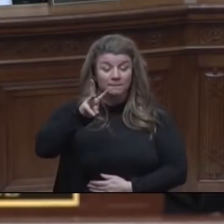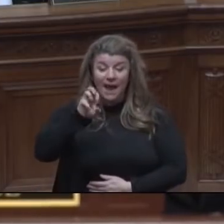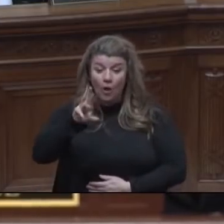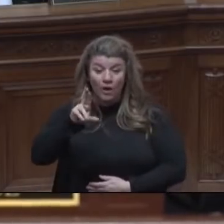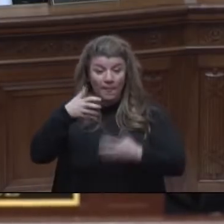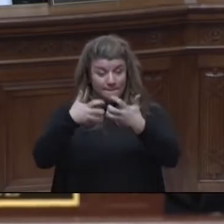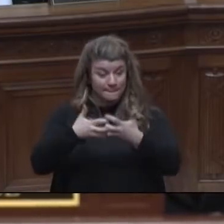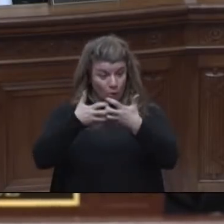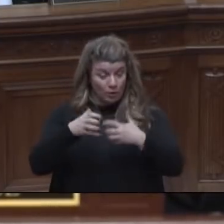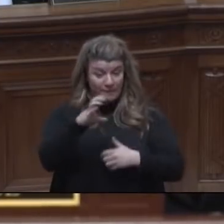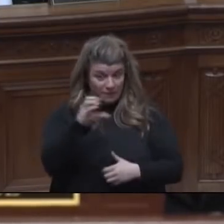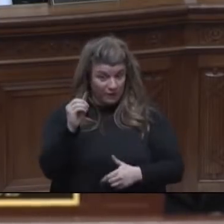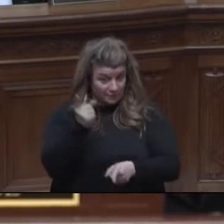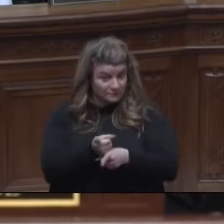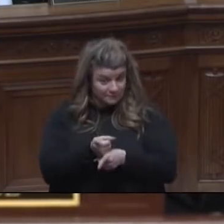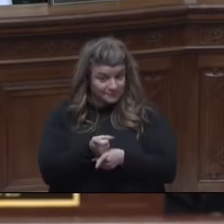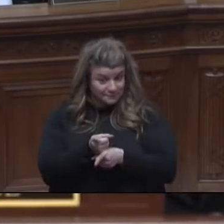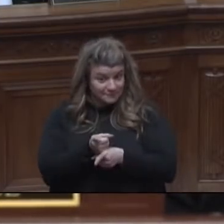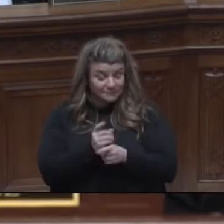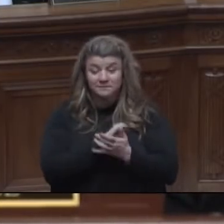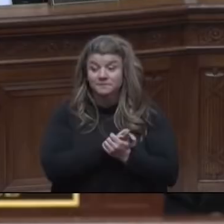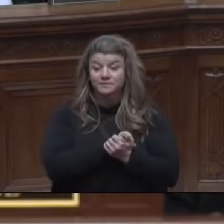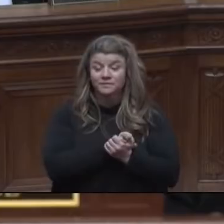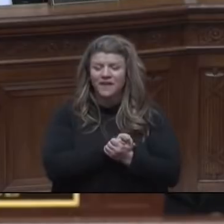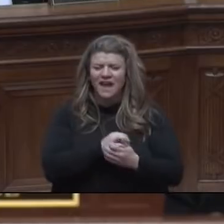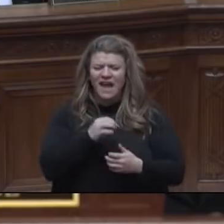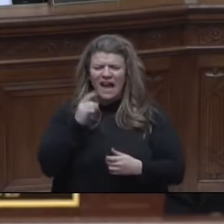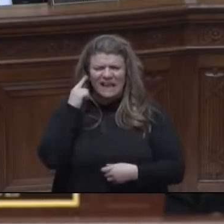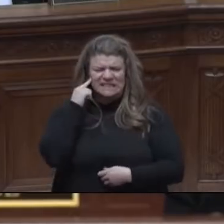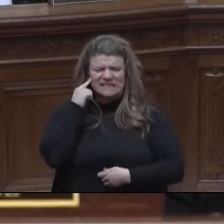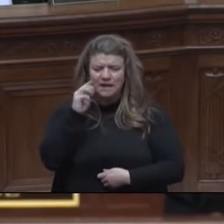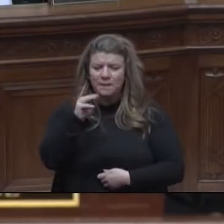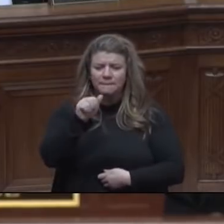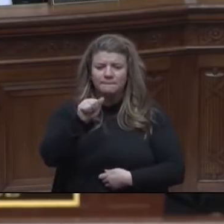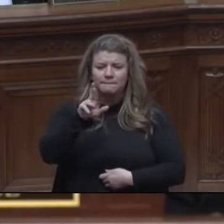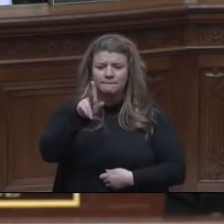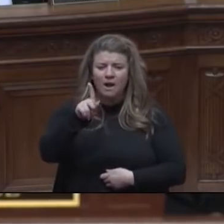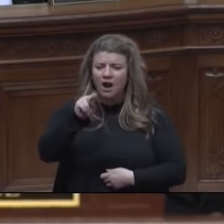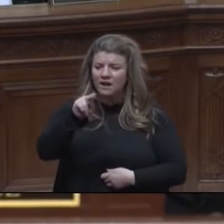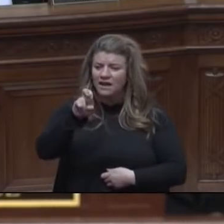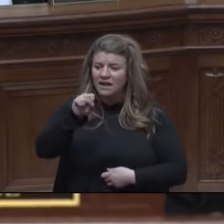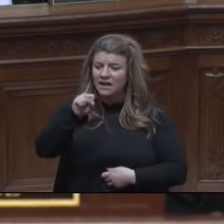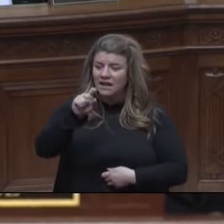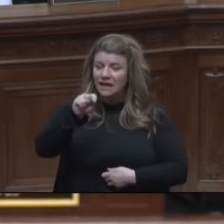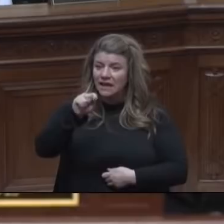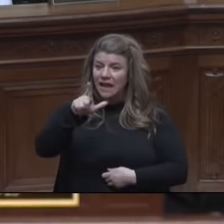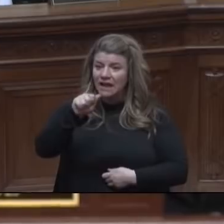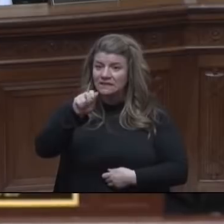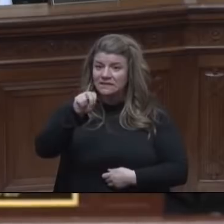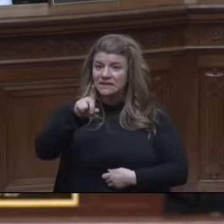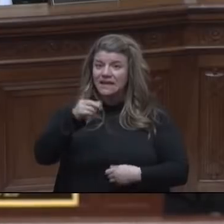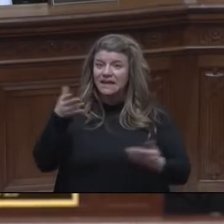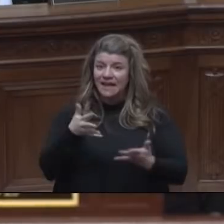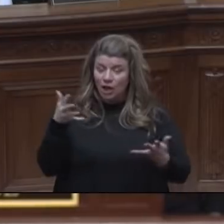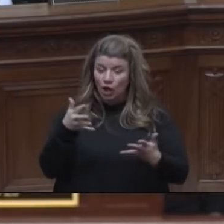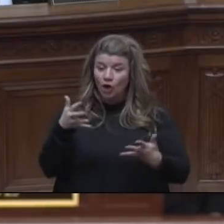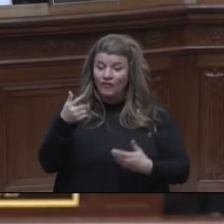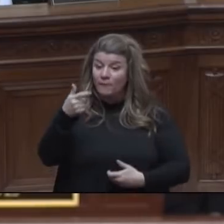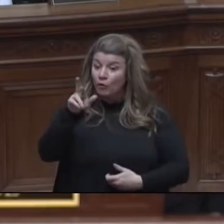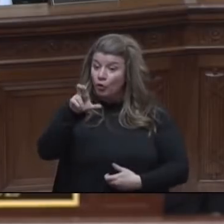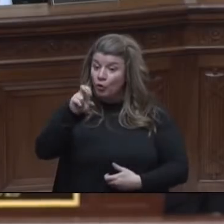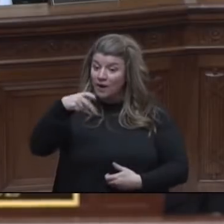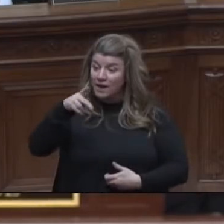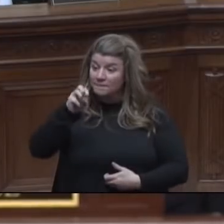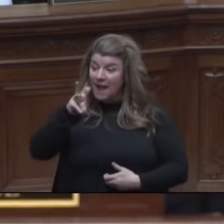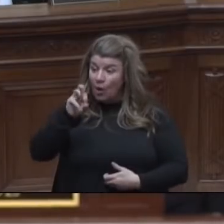motor company, did it not? I think Mark Neslin is with us with Green Power tonight.